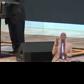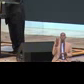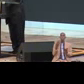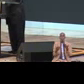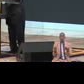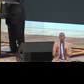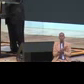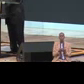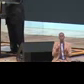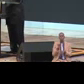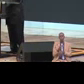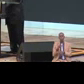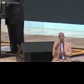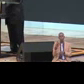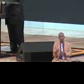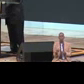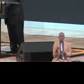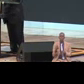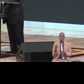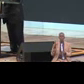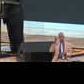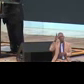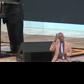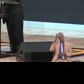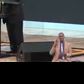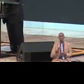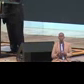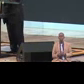destroy the works of the devil.